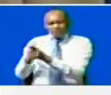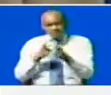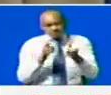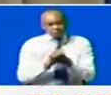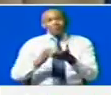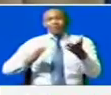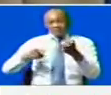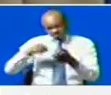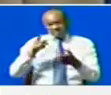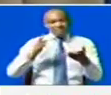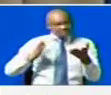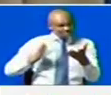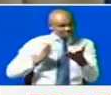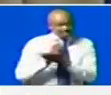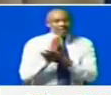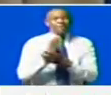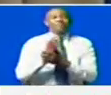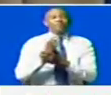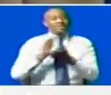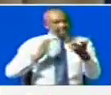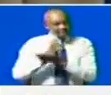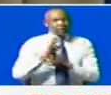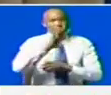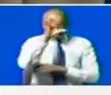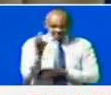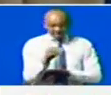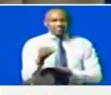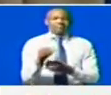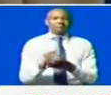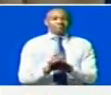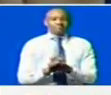for the right of the African to vote.